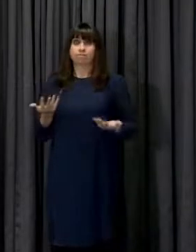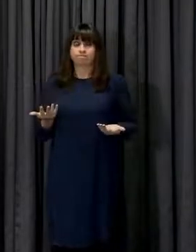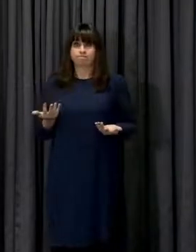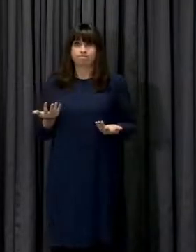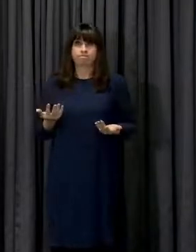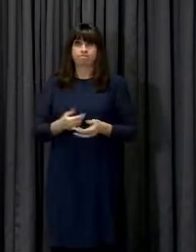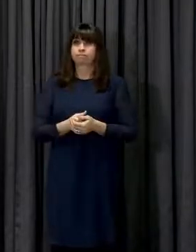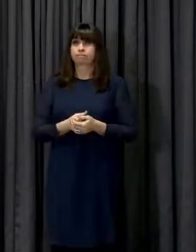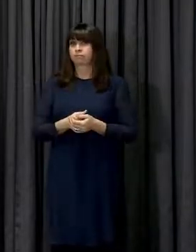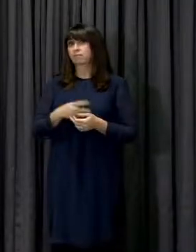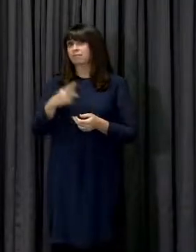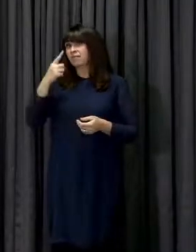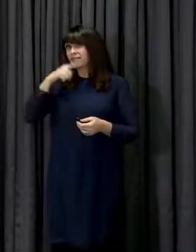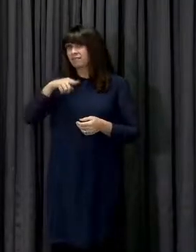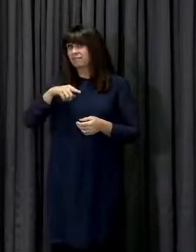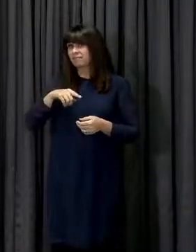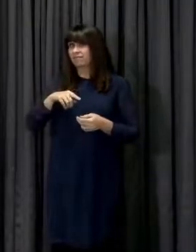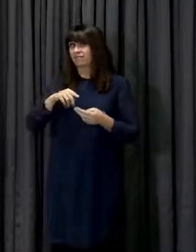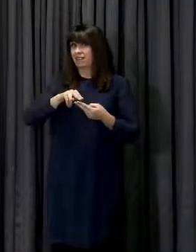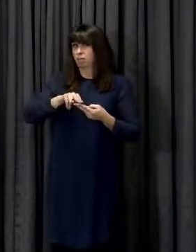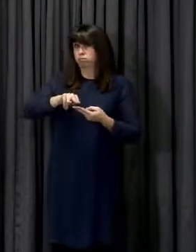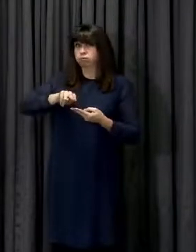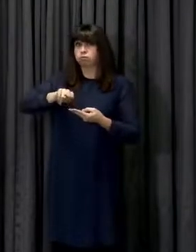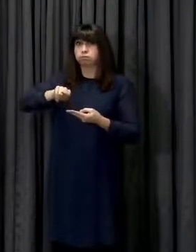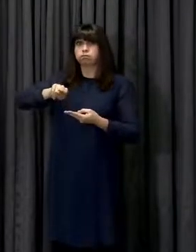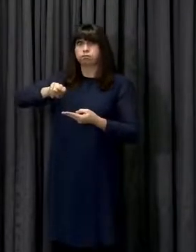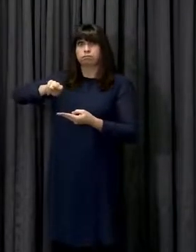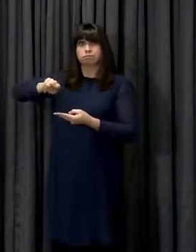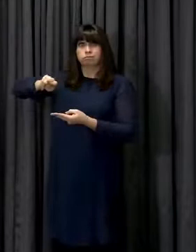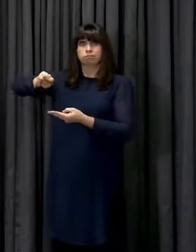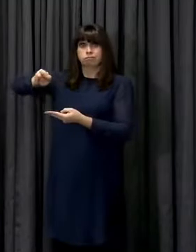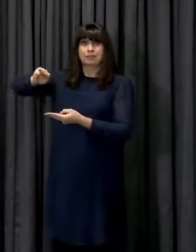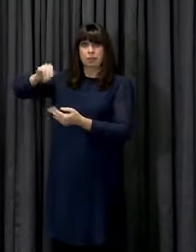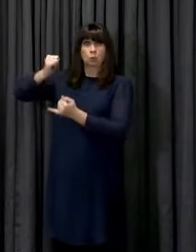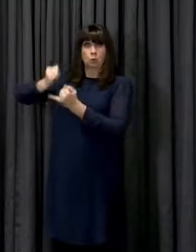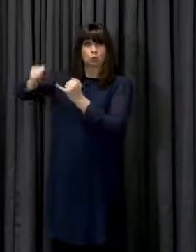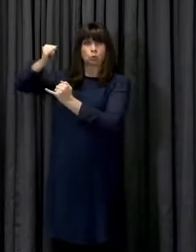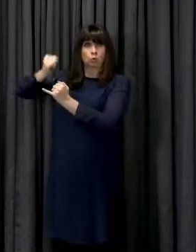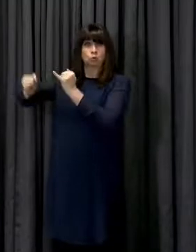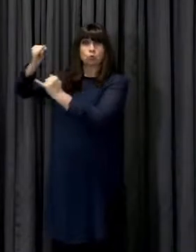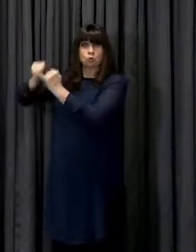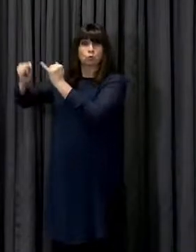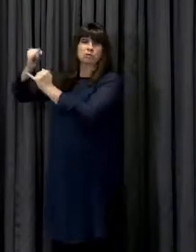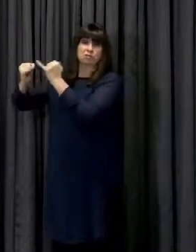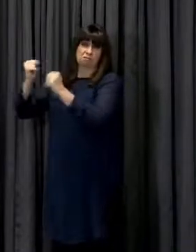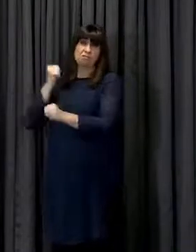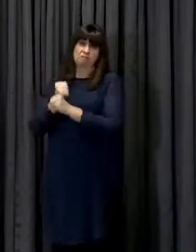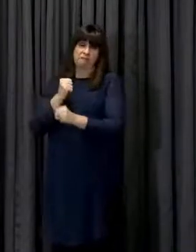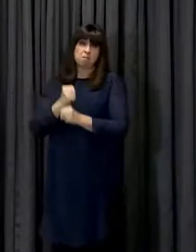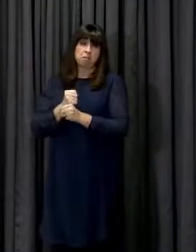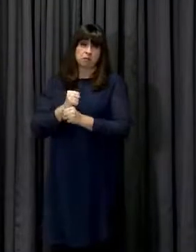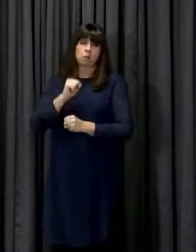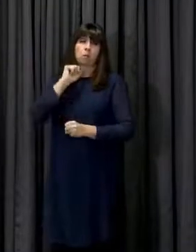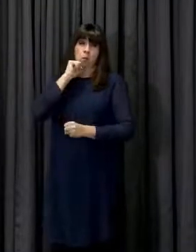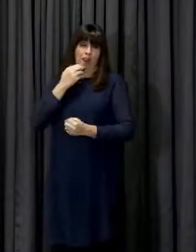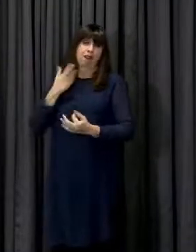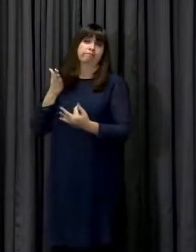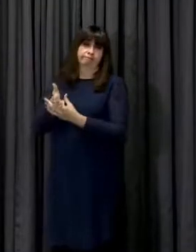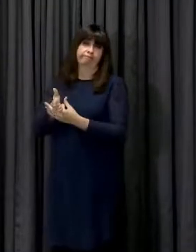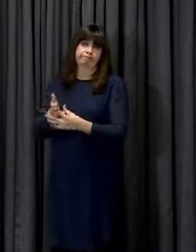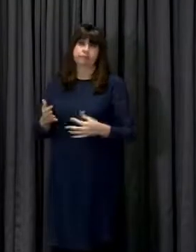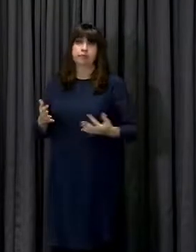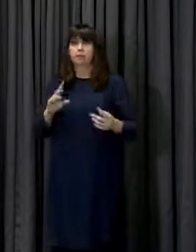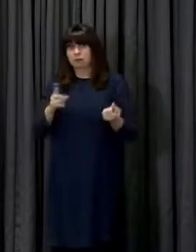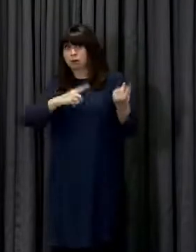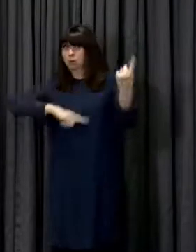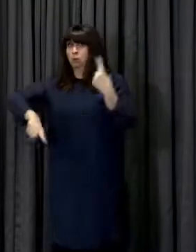earlier question, if the rates continue to climb and we need to do more, we will do. But the starting point is we can